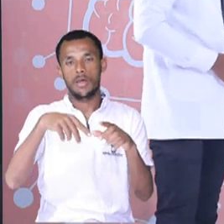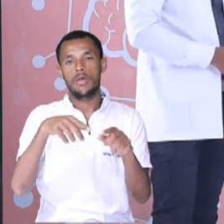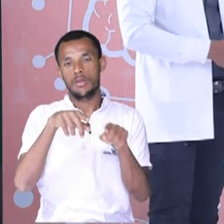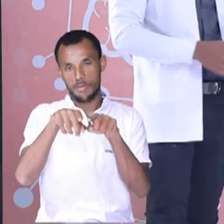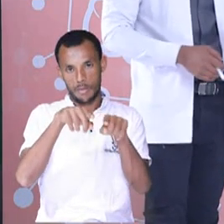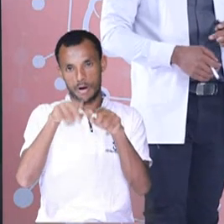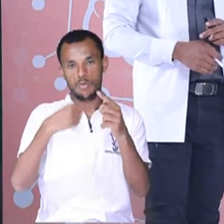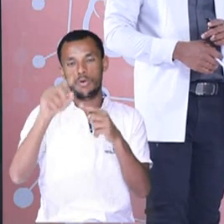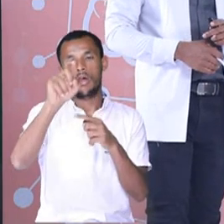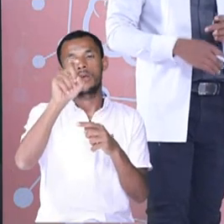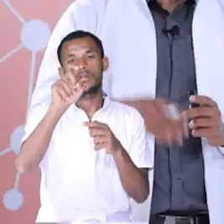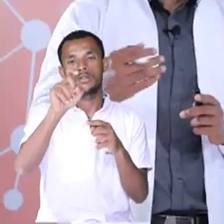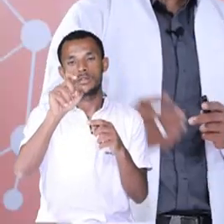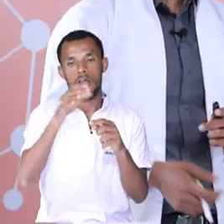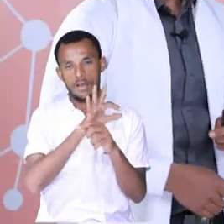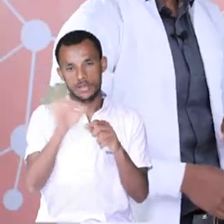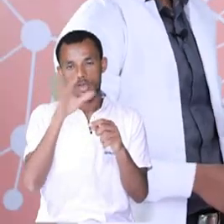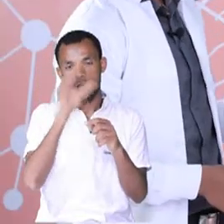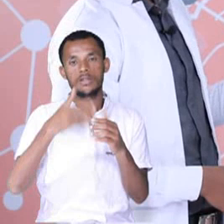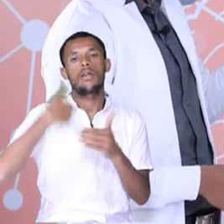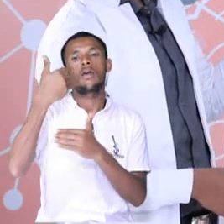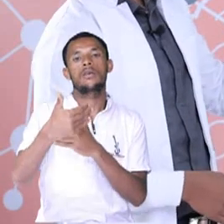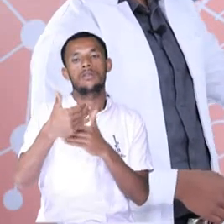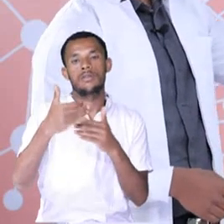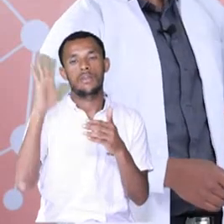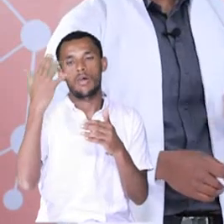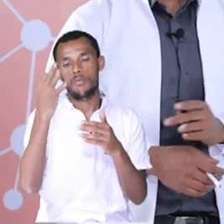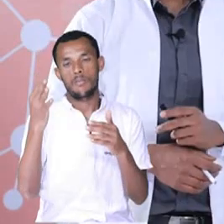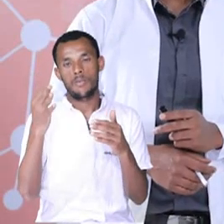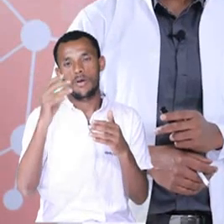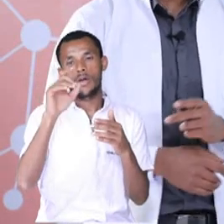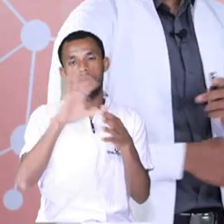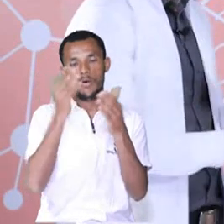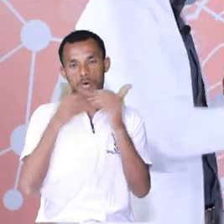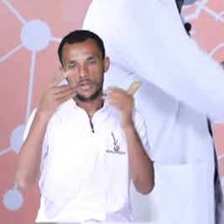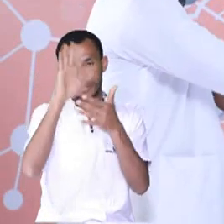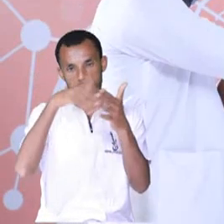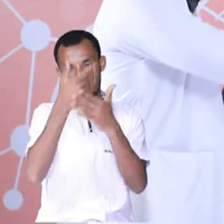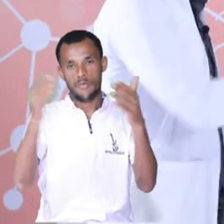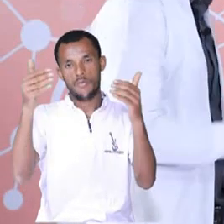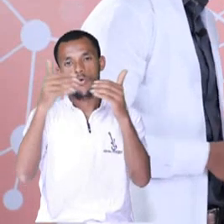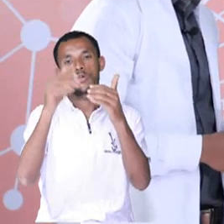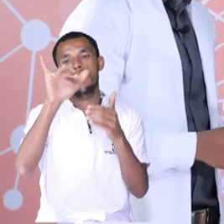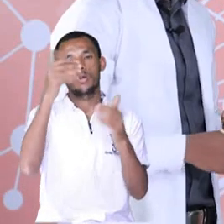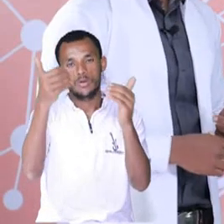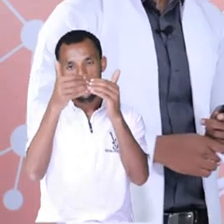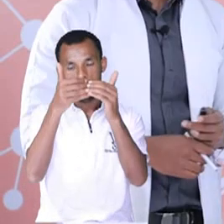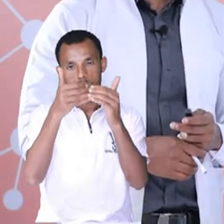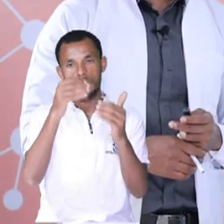parallel to the x-axis. The next type of an equation is the graph of an equation of y is equal